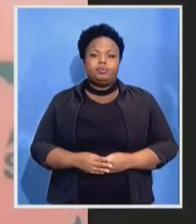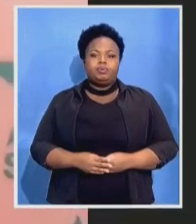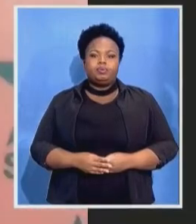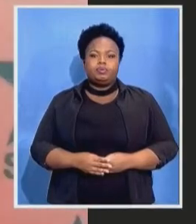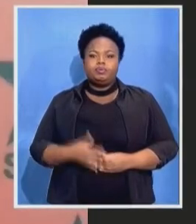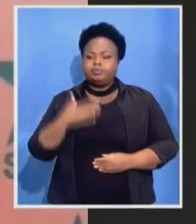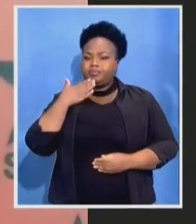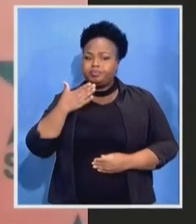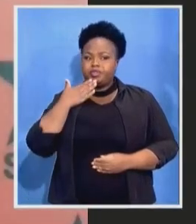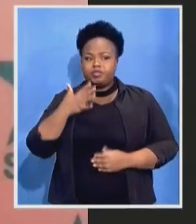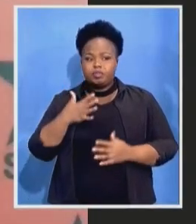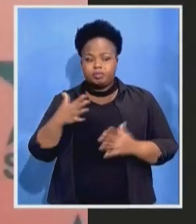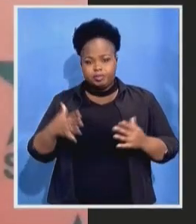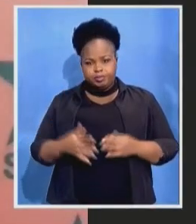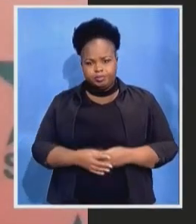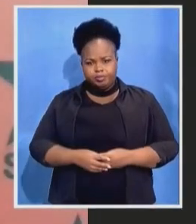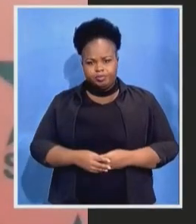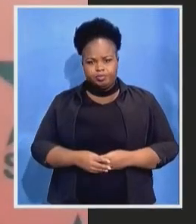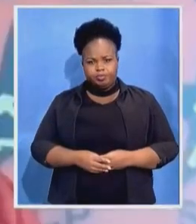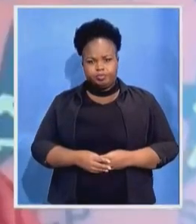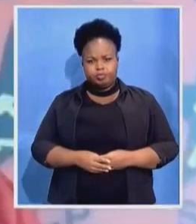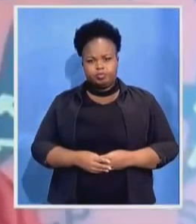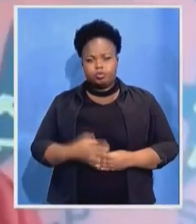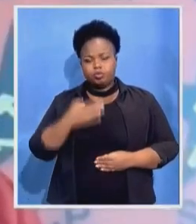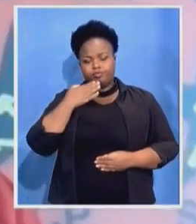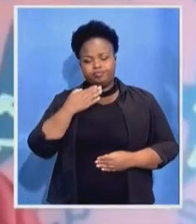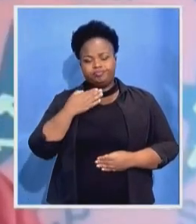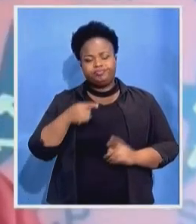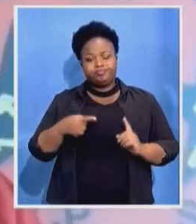Comrade Soli. One thing I like about questions from